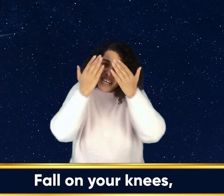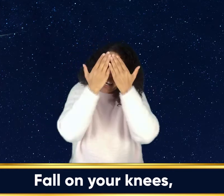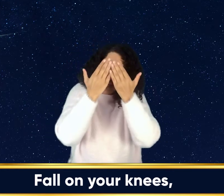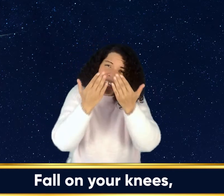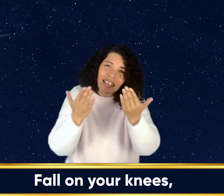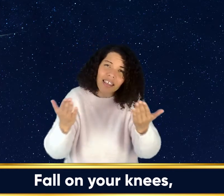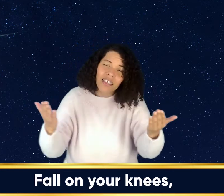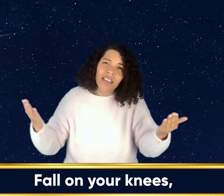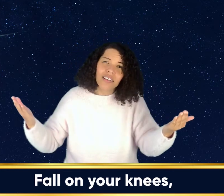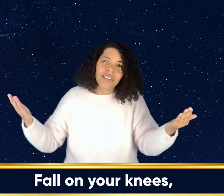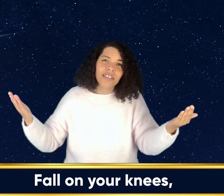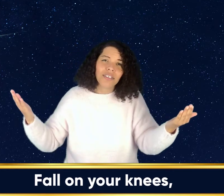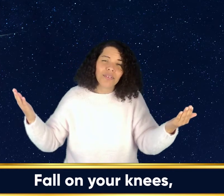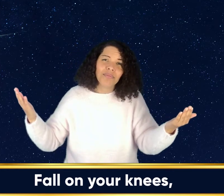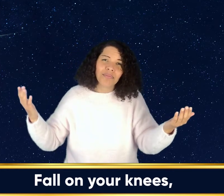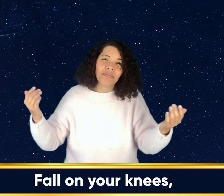Fall on your